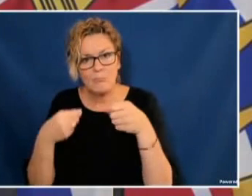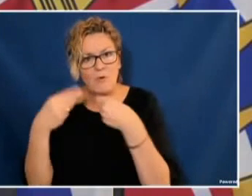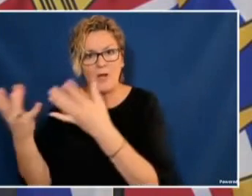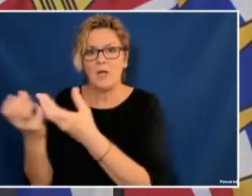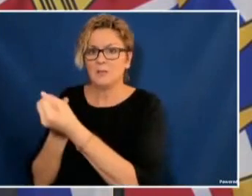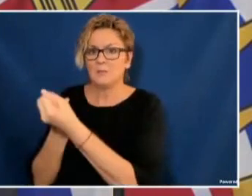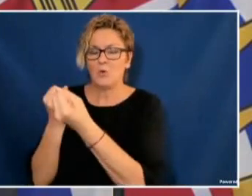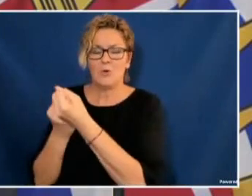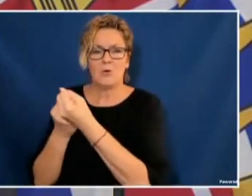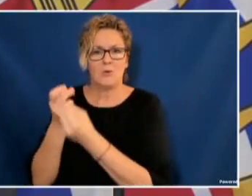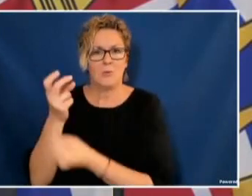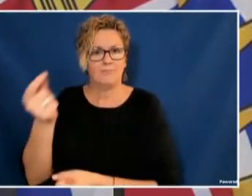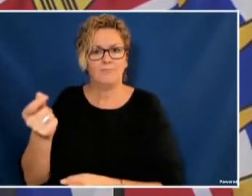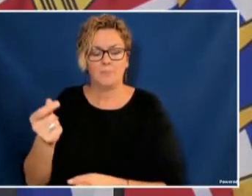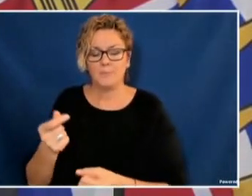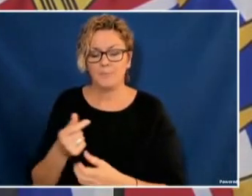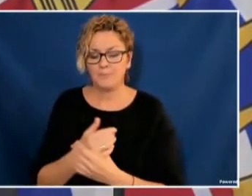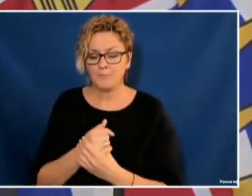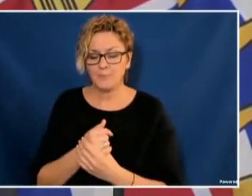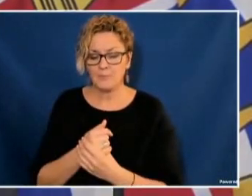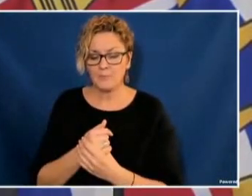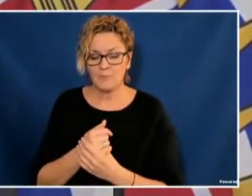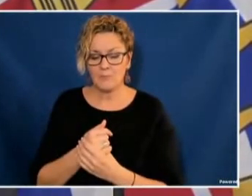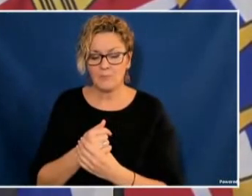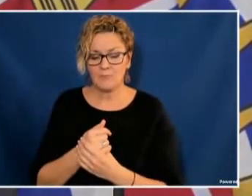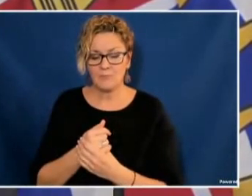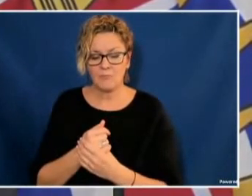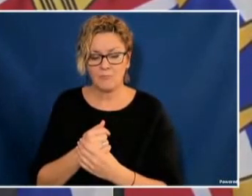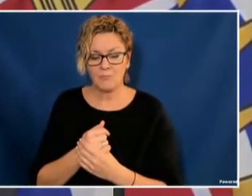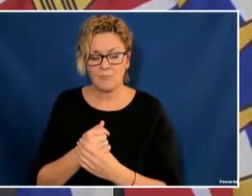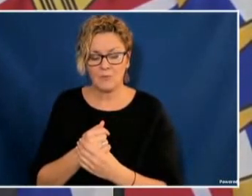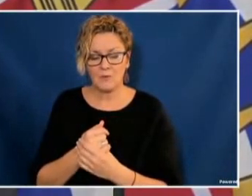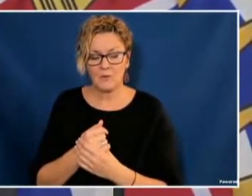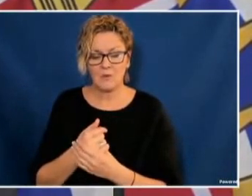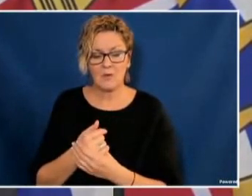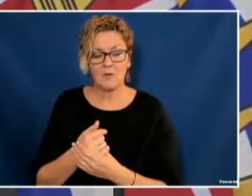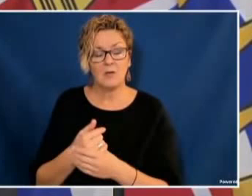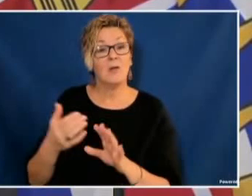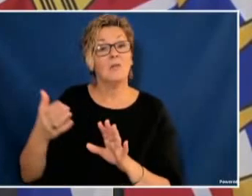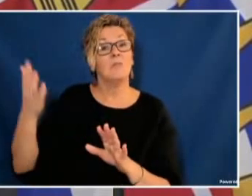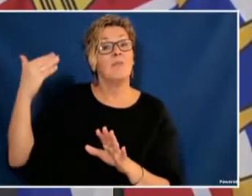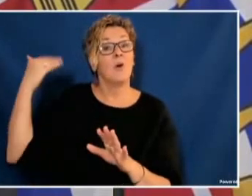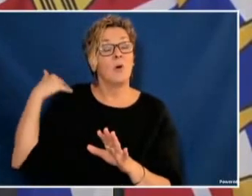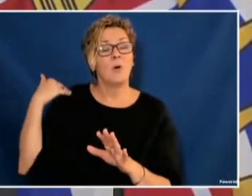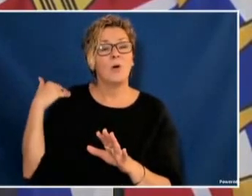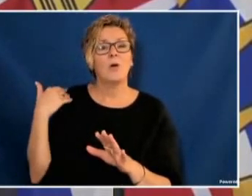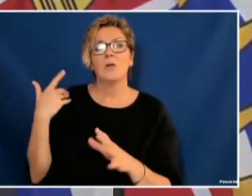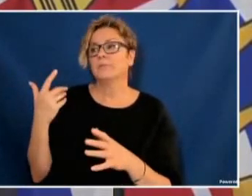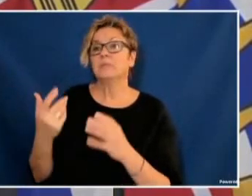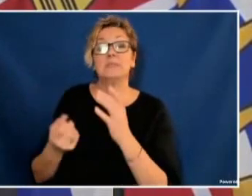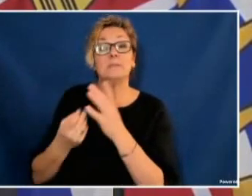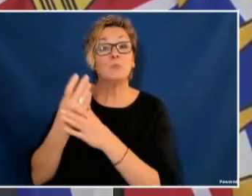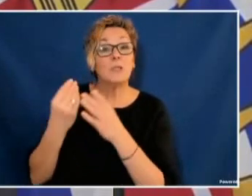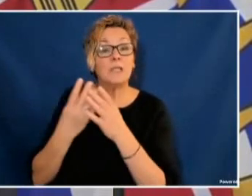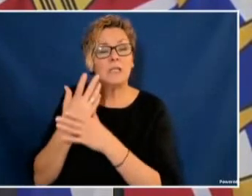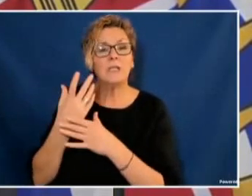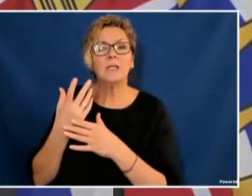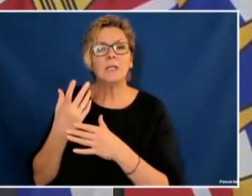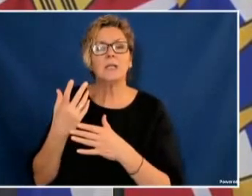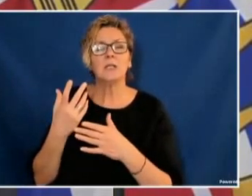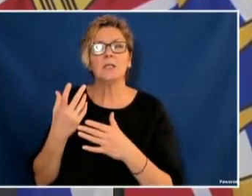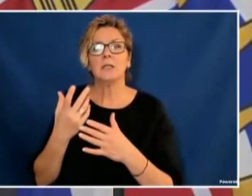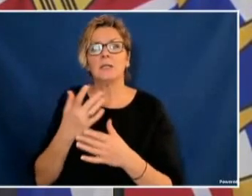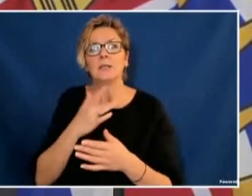comparison. And the new ICU count as of today is 75. So are